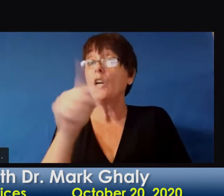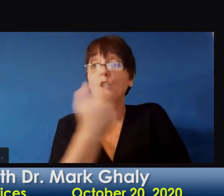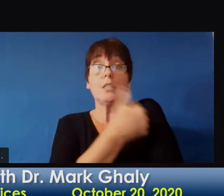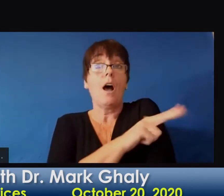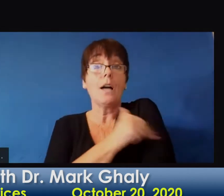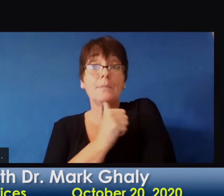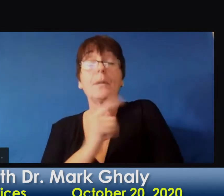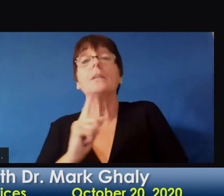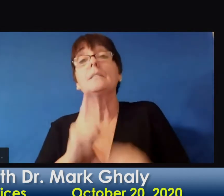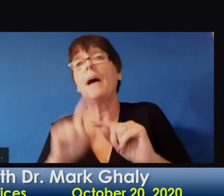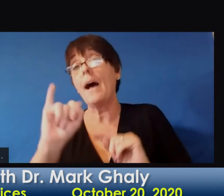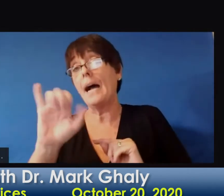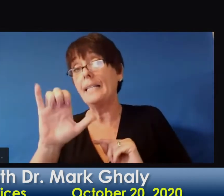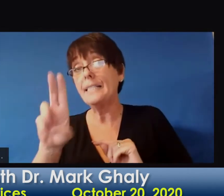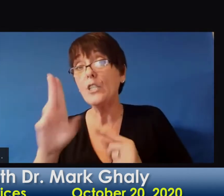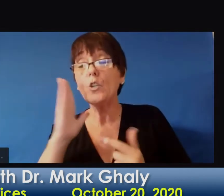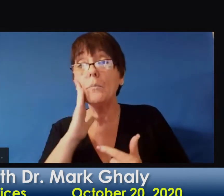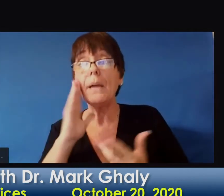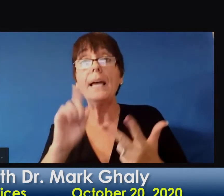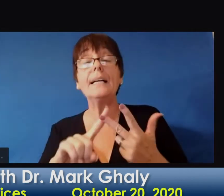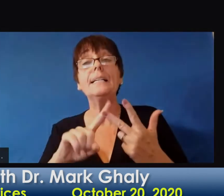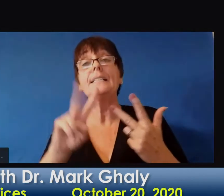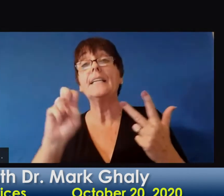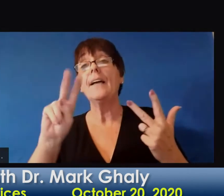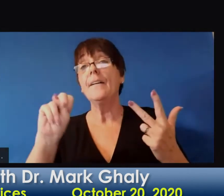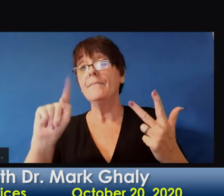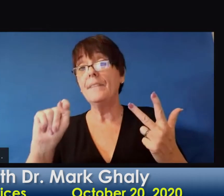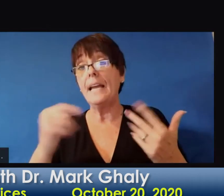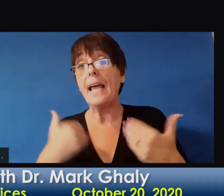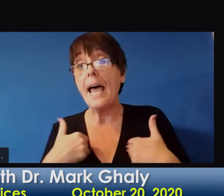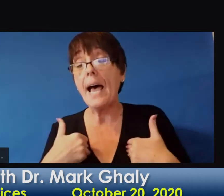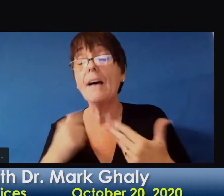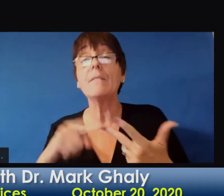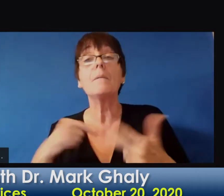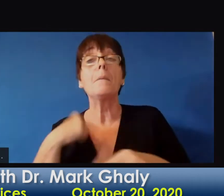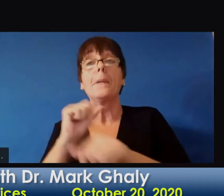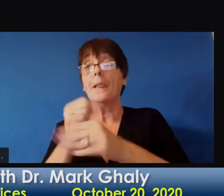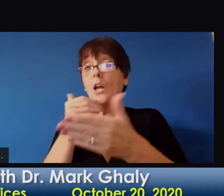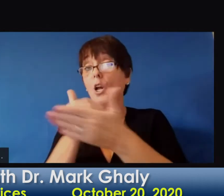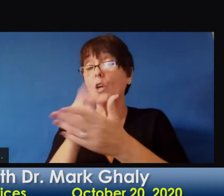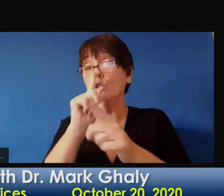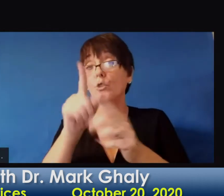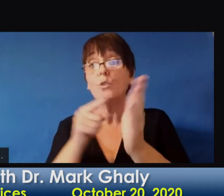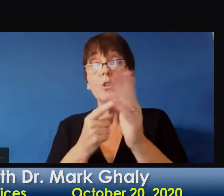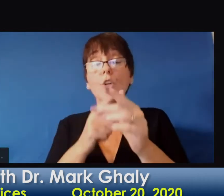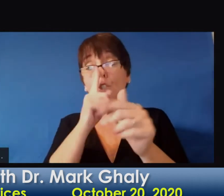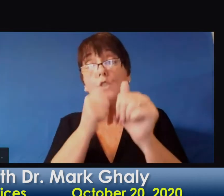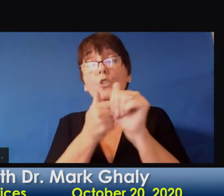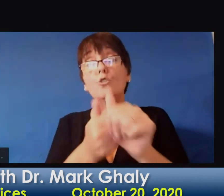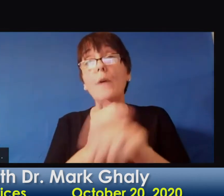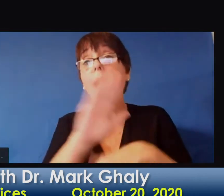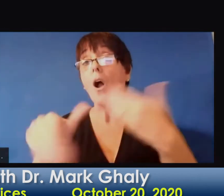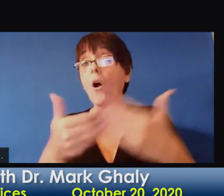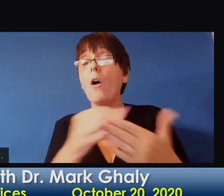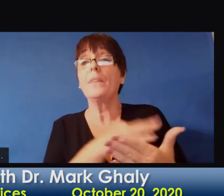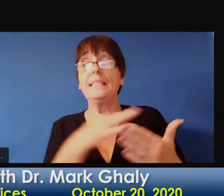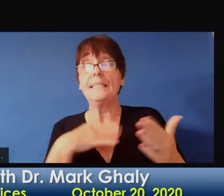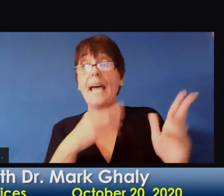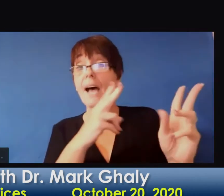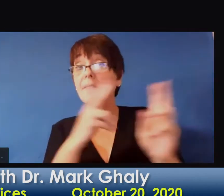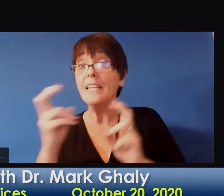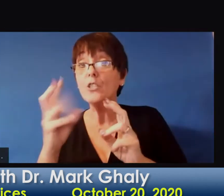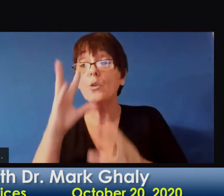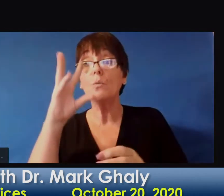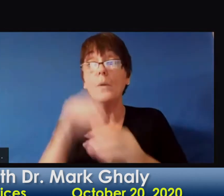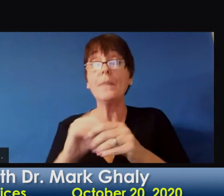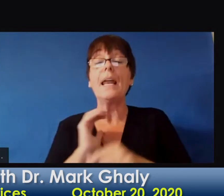beds, ICU beds, ventilator capacity. We're working closely and track all of the different staffing issues within both